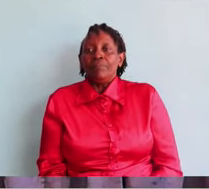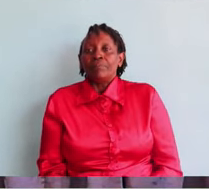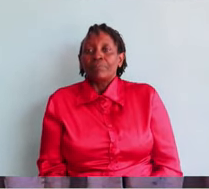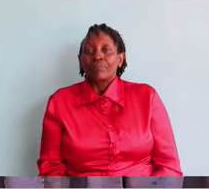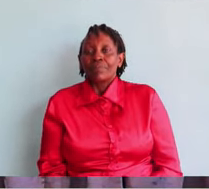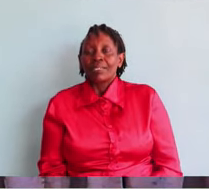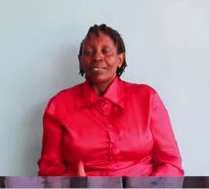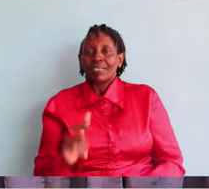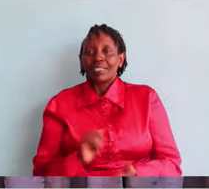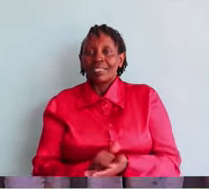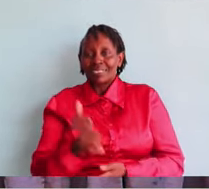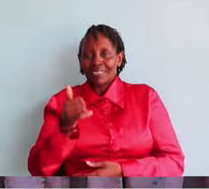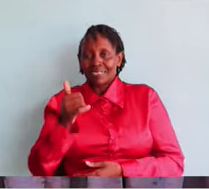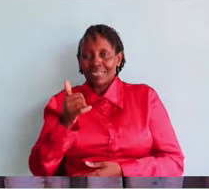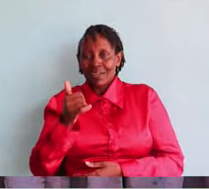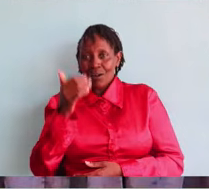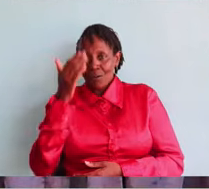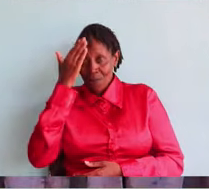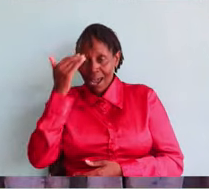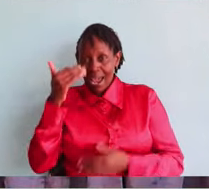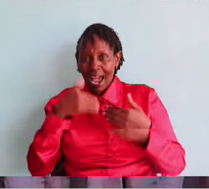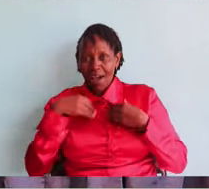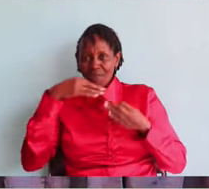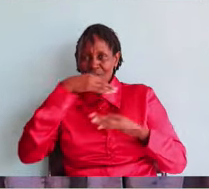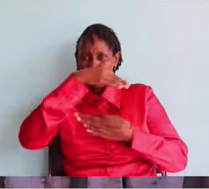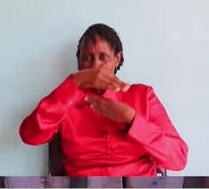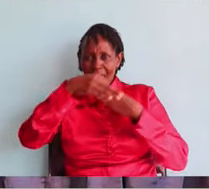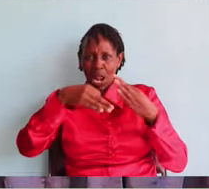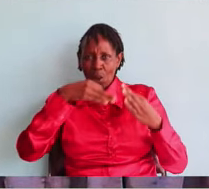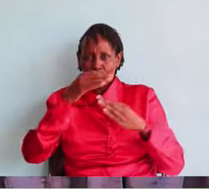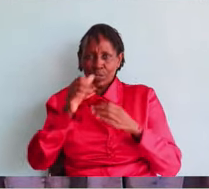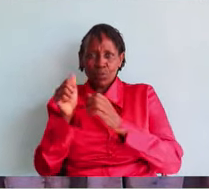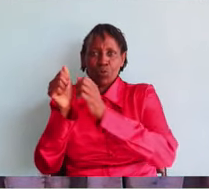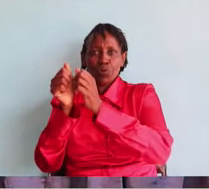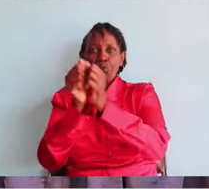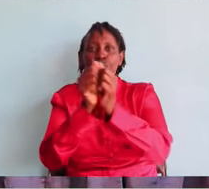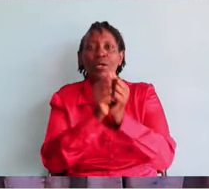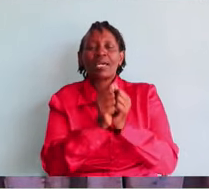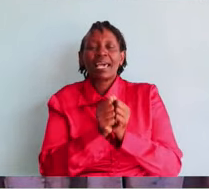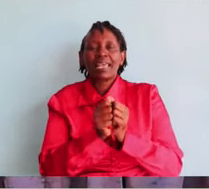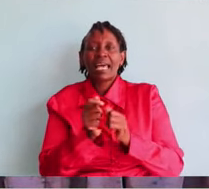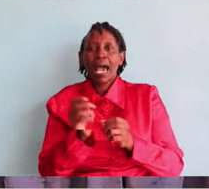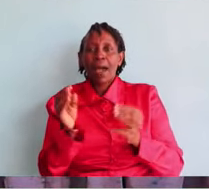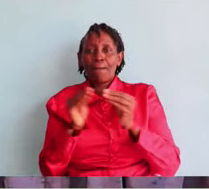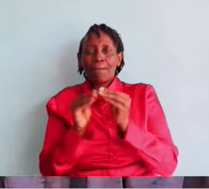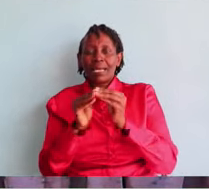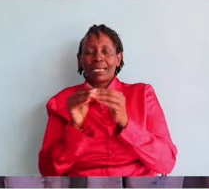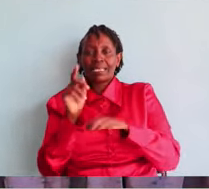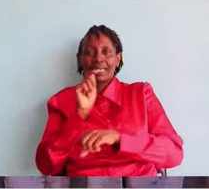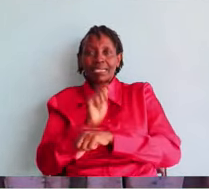so they had fellowship, and they worshipped together. They met in the temple and other places where they could